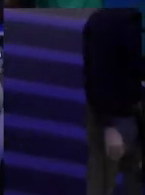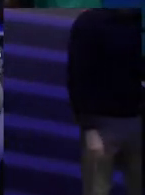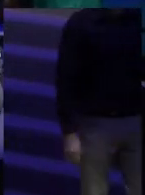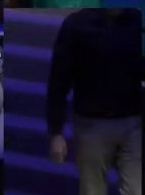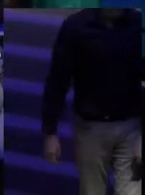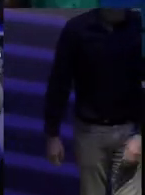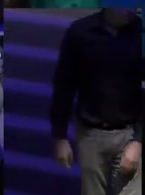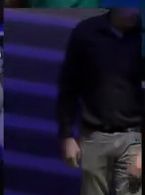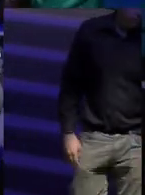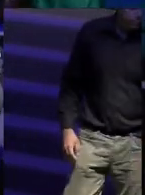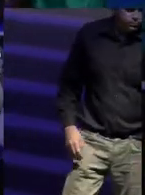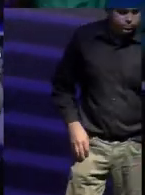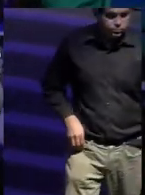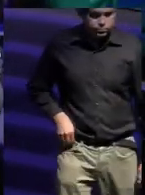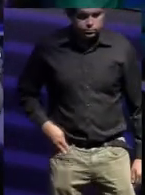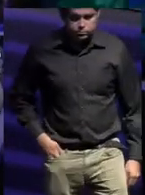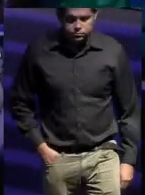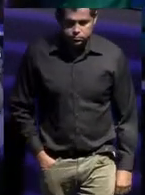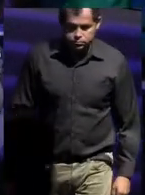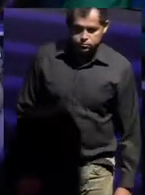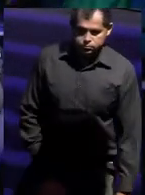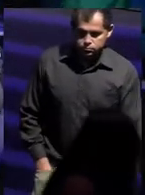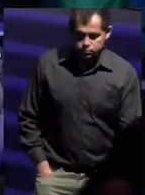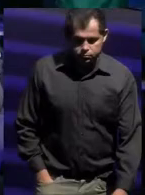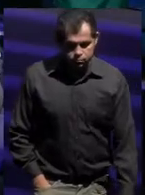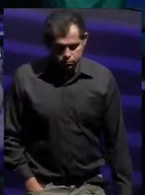my friend, Lord God.